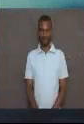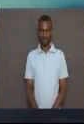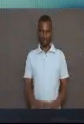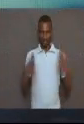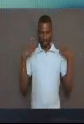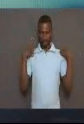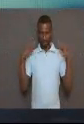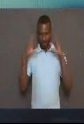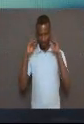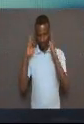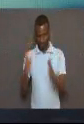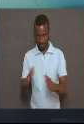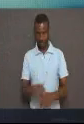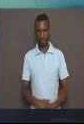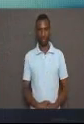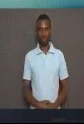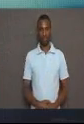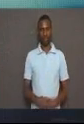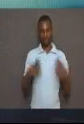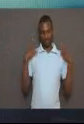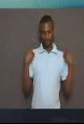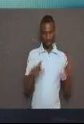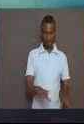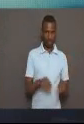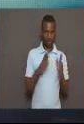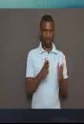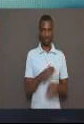Hello, teacher. Hello, students.